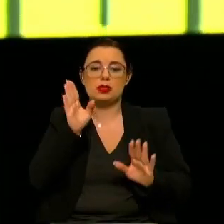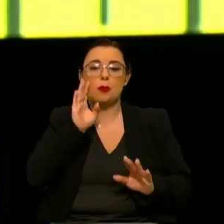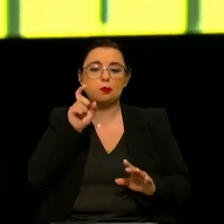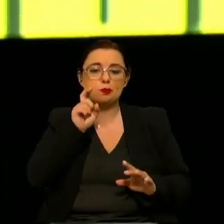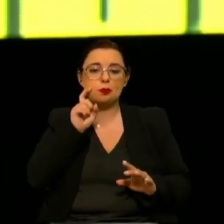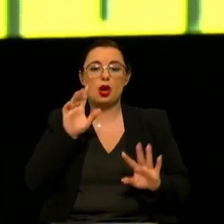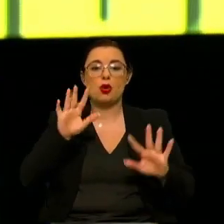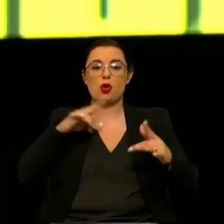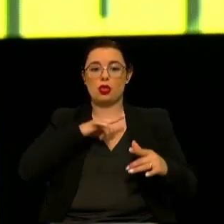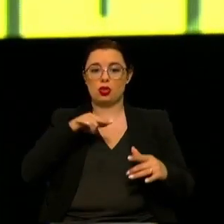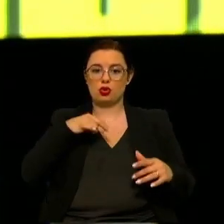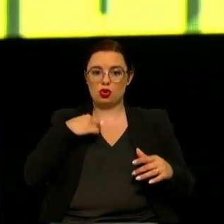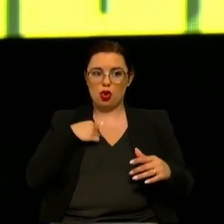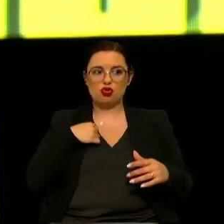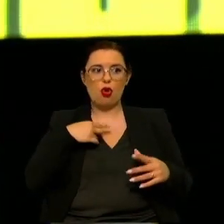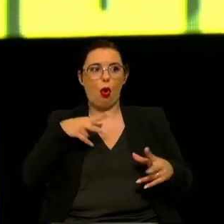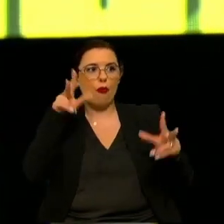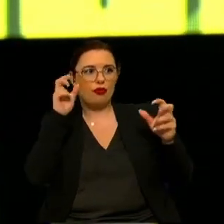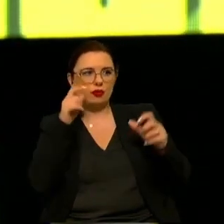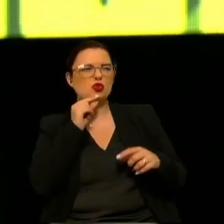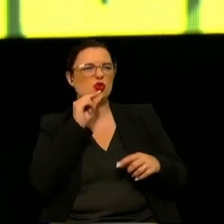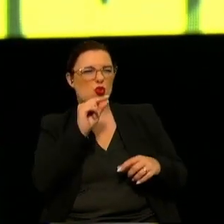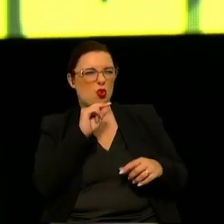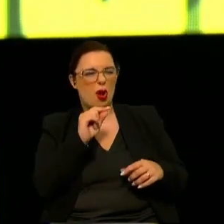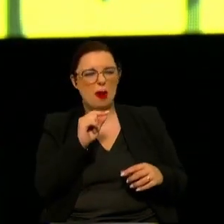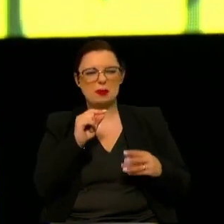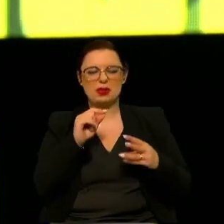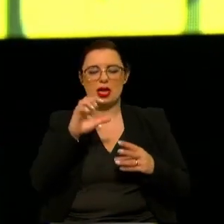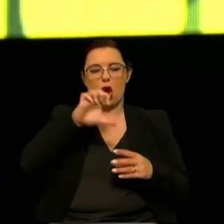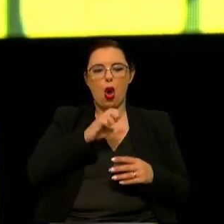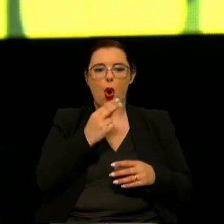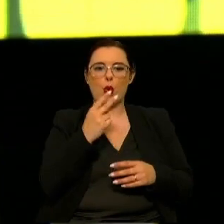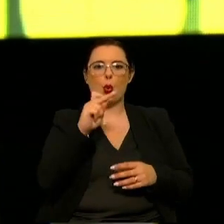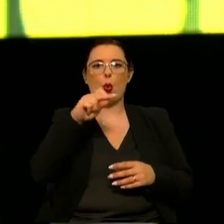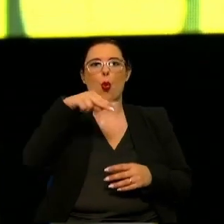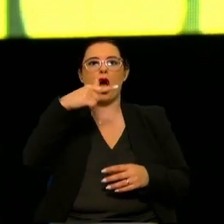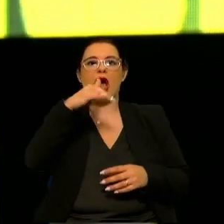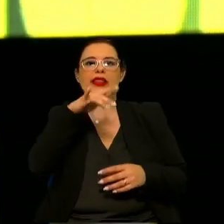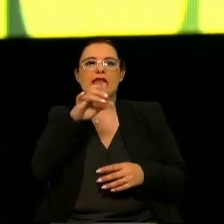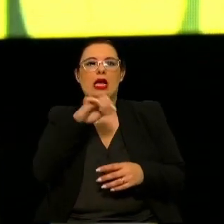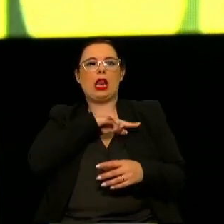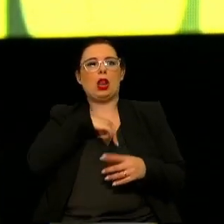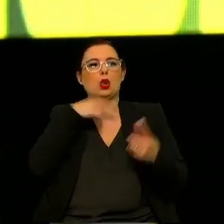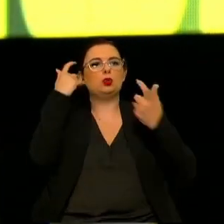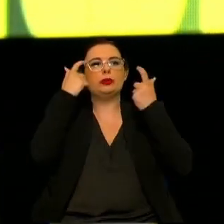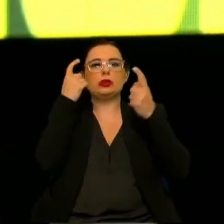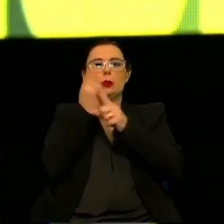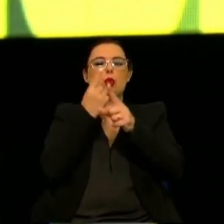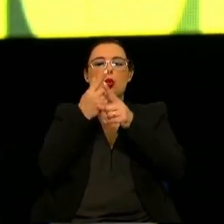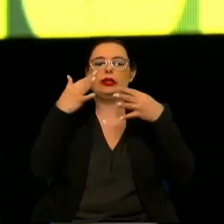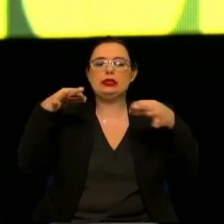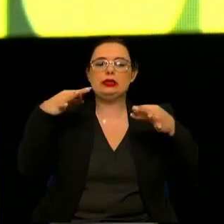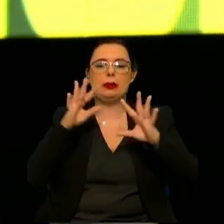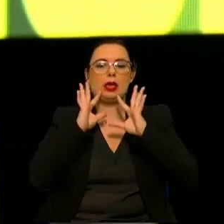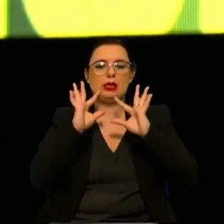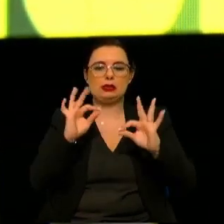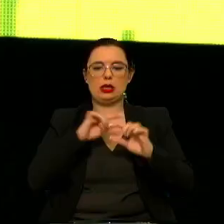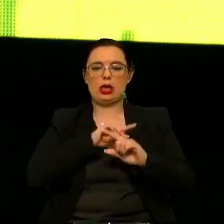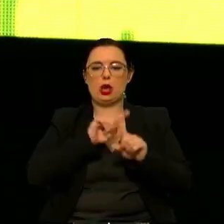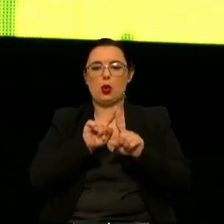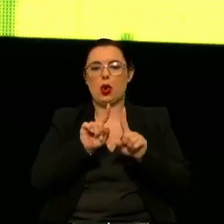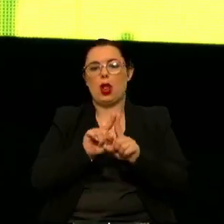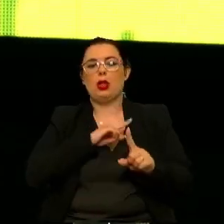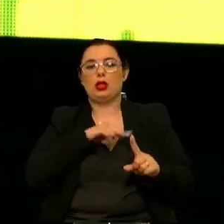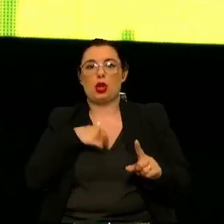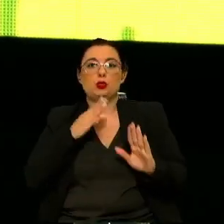protected. When we hear quantum communication, we don't link it to things like you've just mentioned, and we